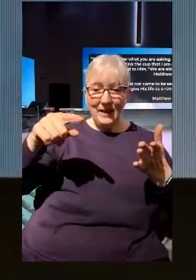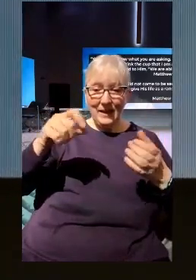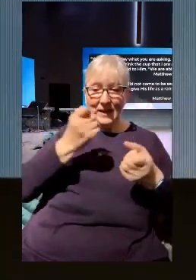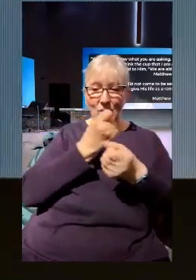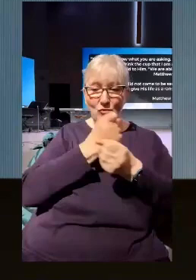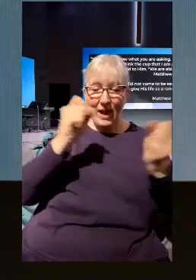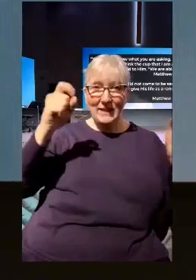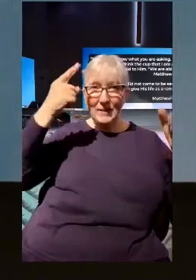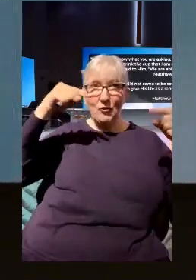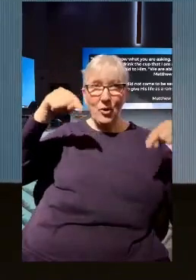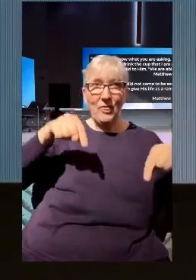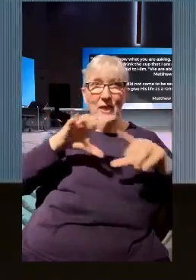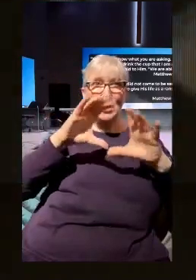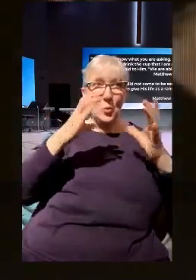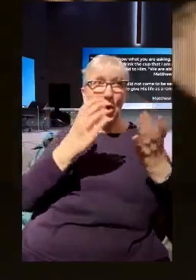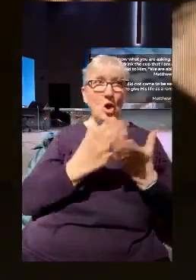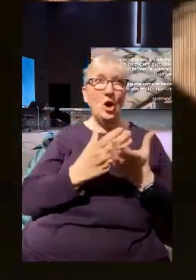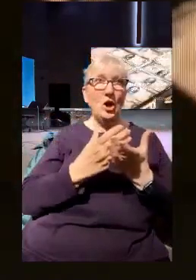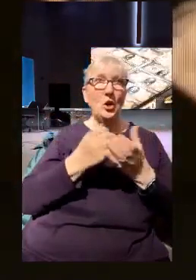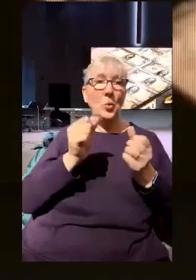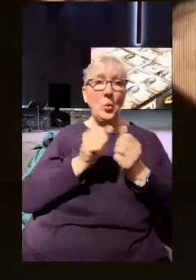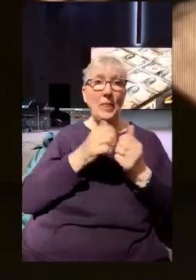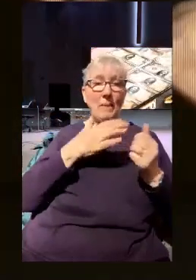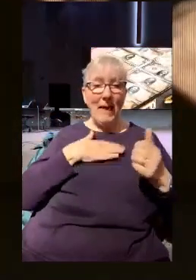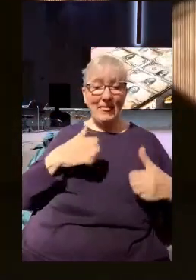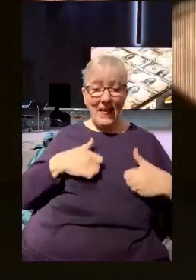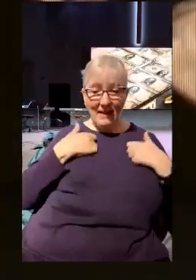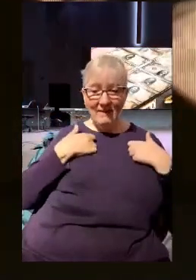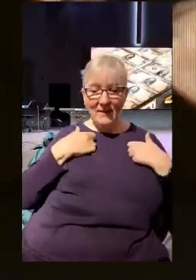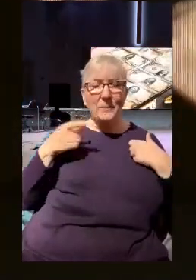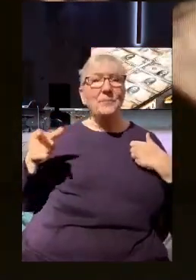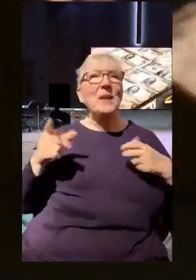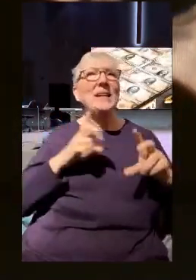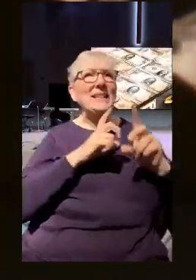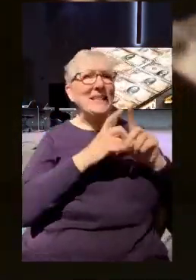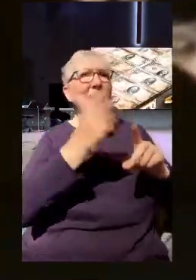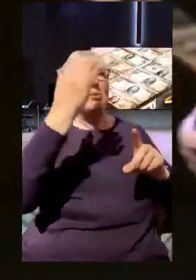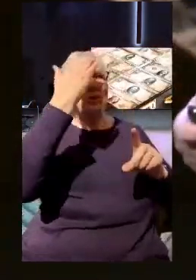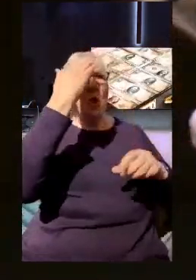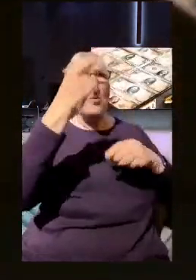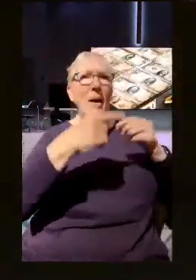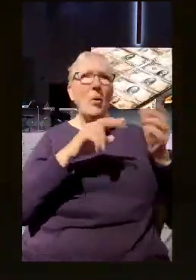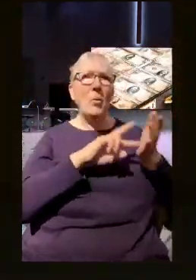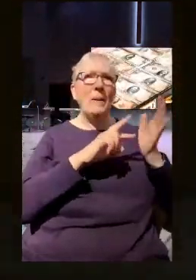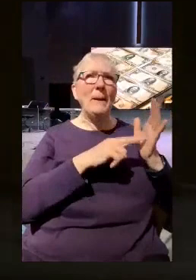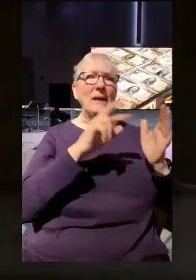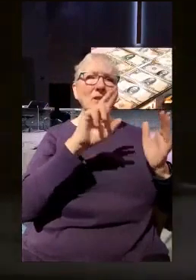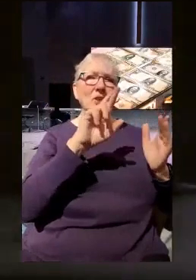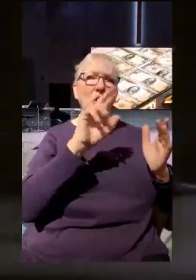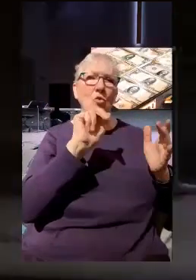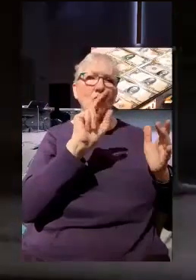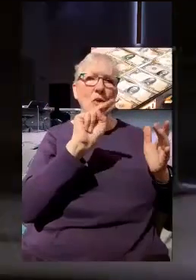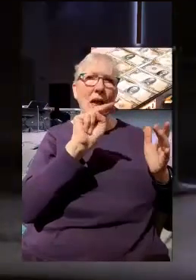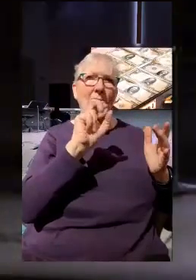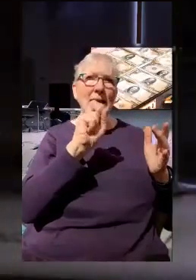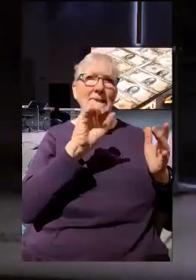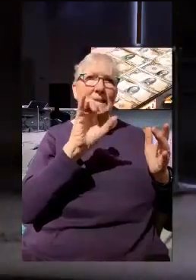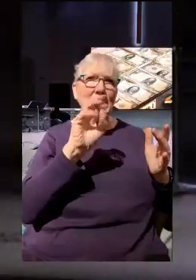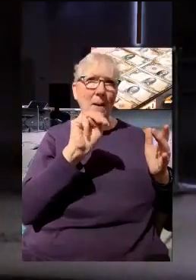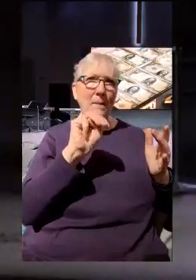Now, the disciples would have known about ransom, a sum of money paid for the rescue of a captive.